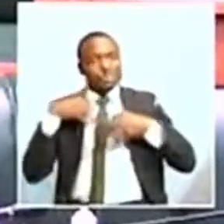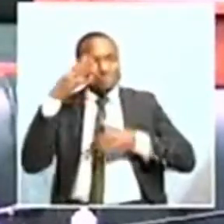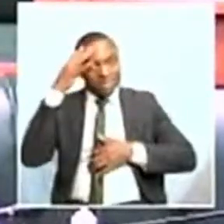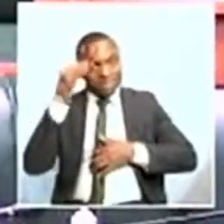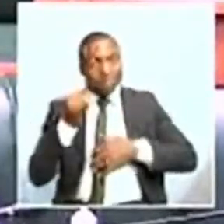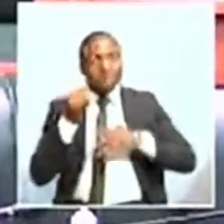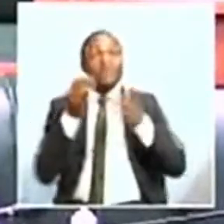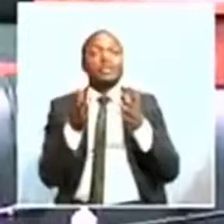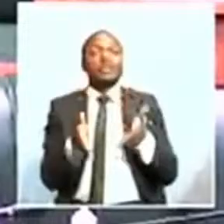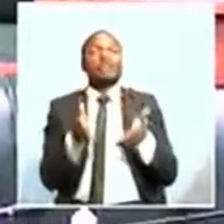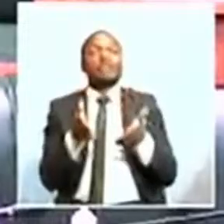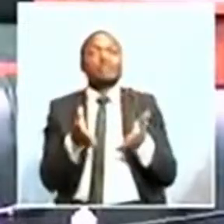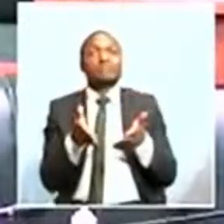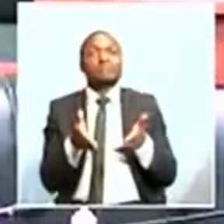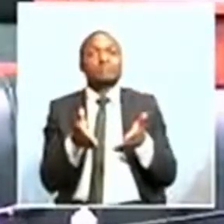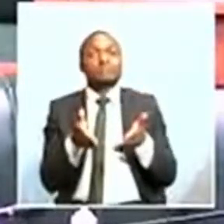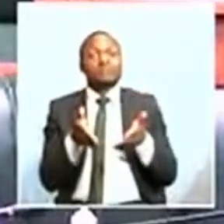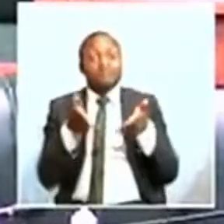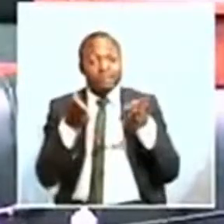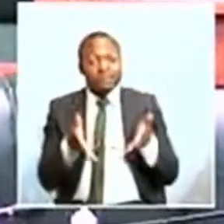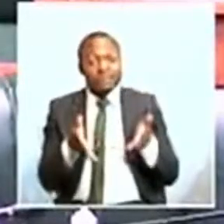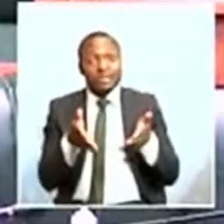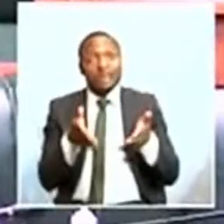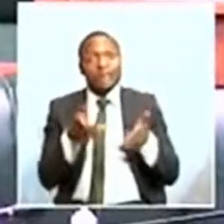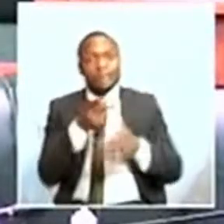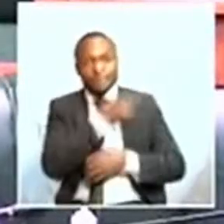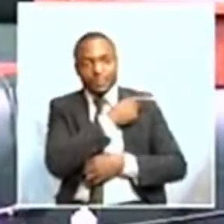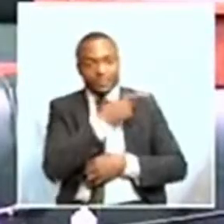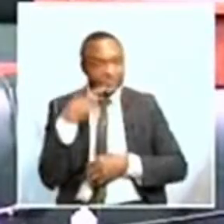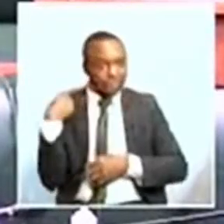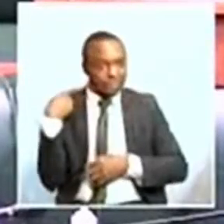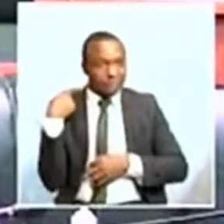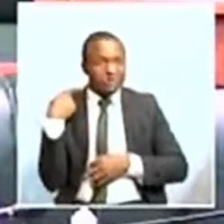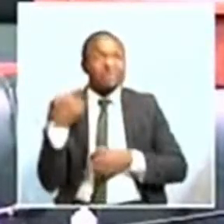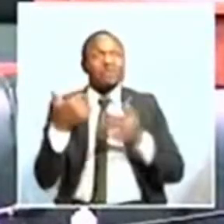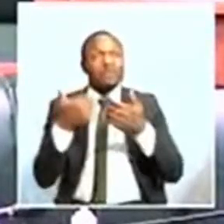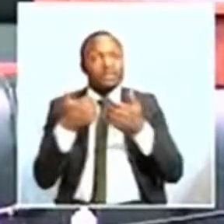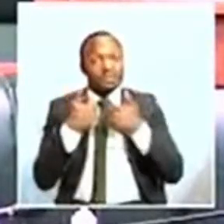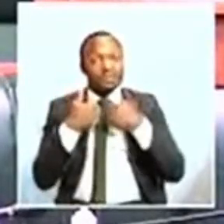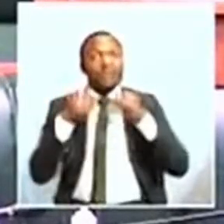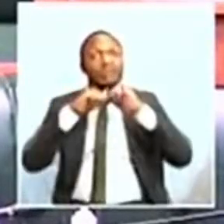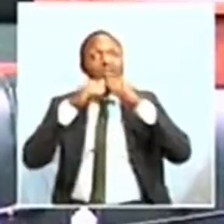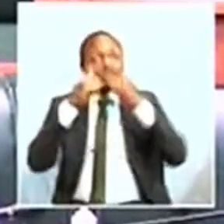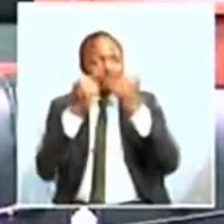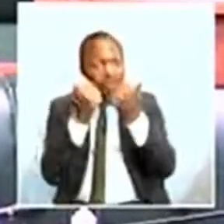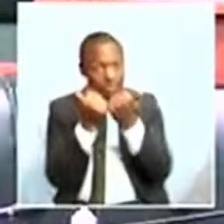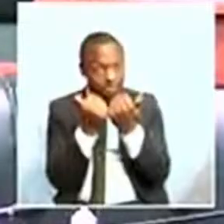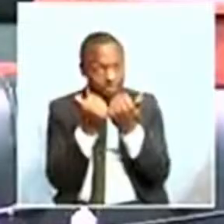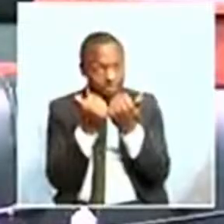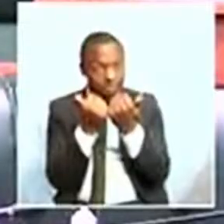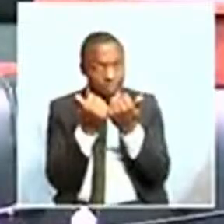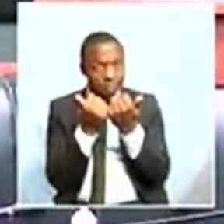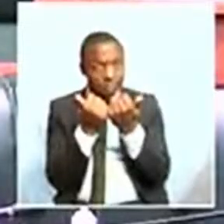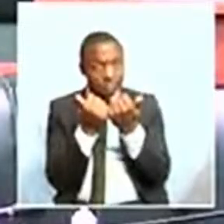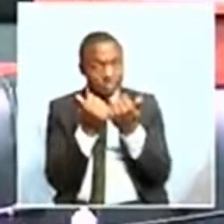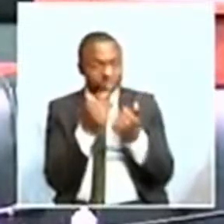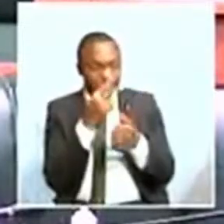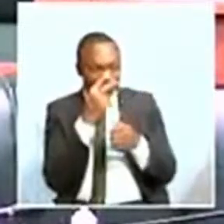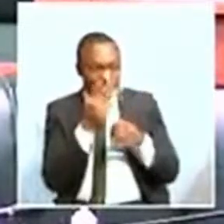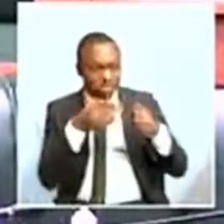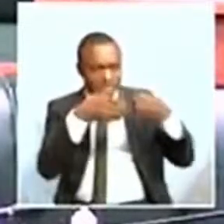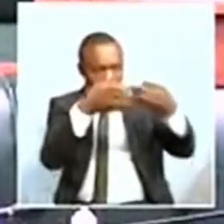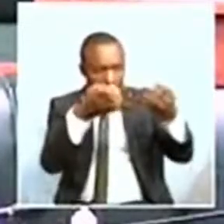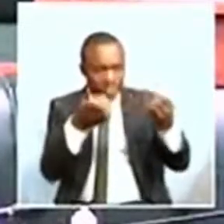here at Parliament, we have got an association that looks at